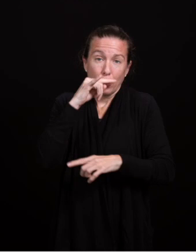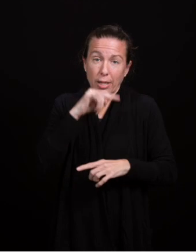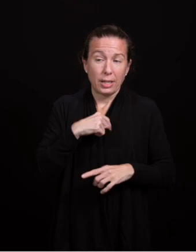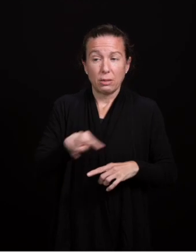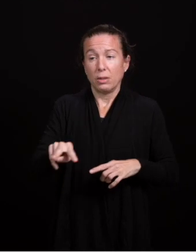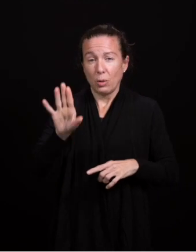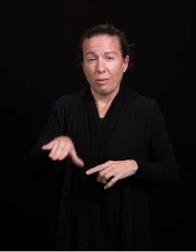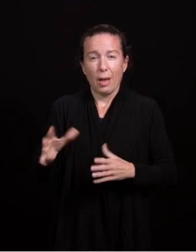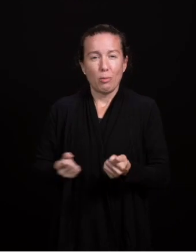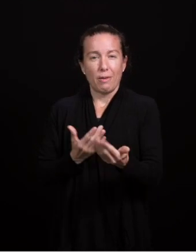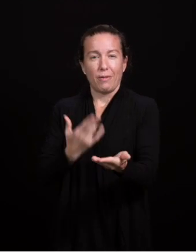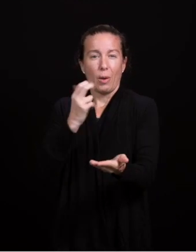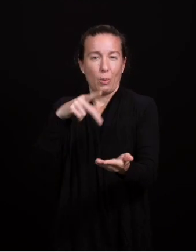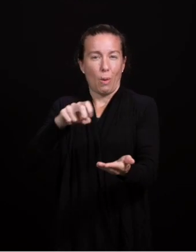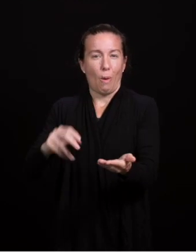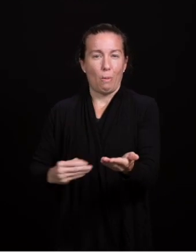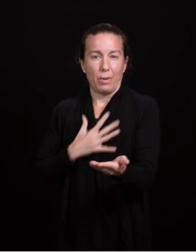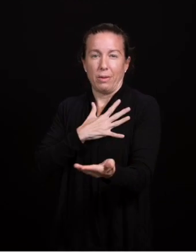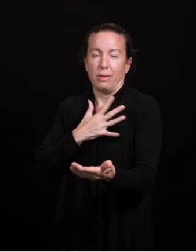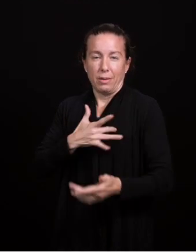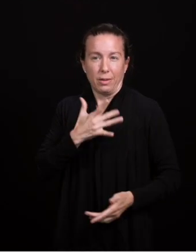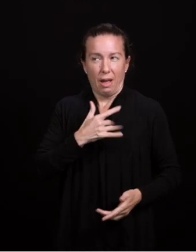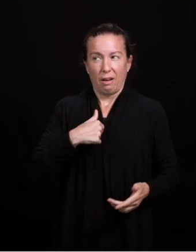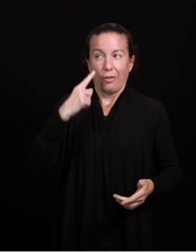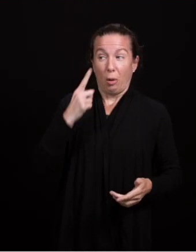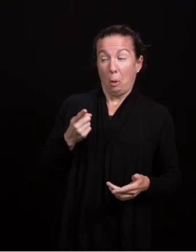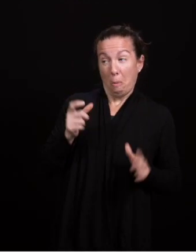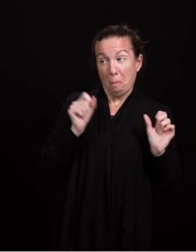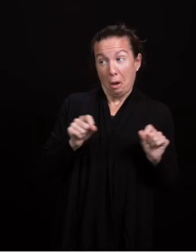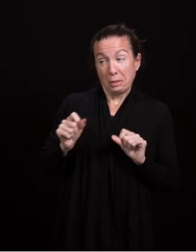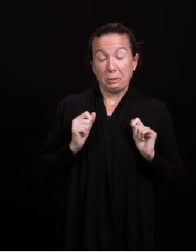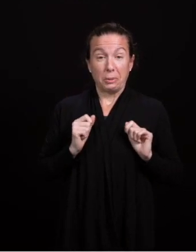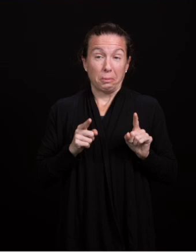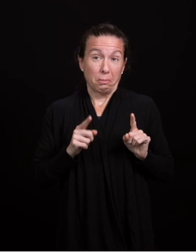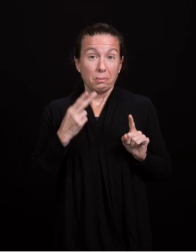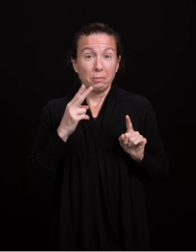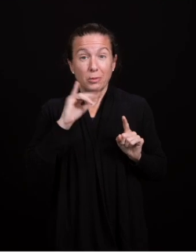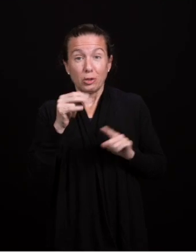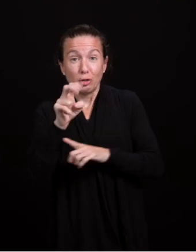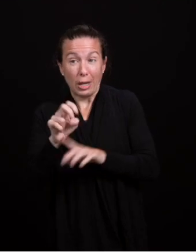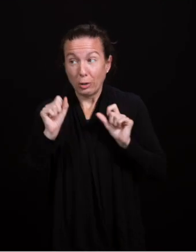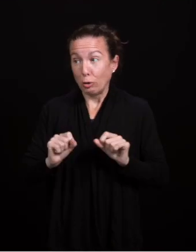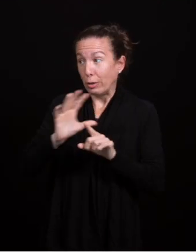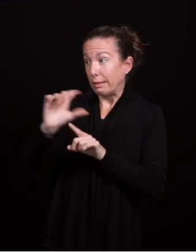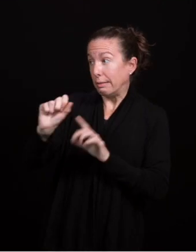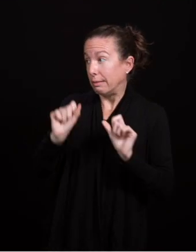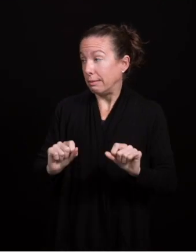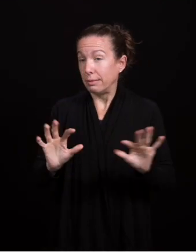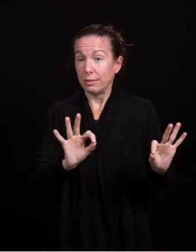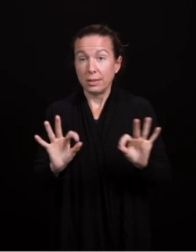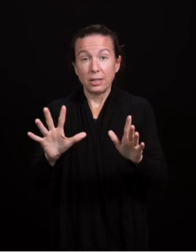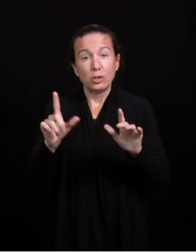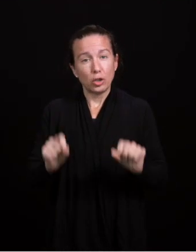of hope and made us feel like this might be possible for Jane. So I think those